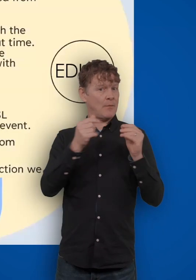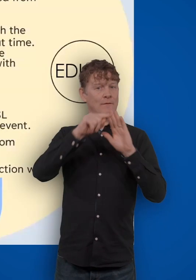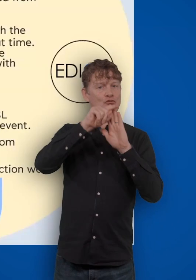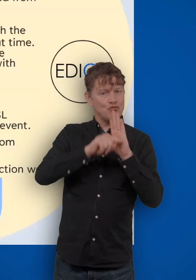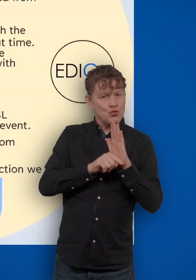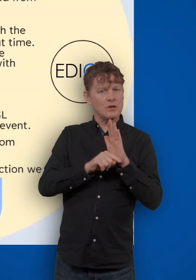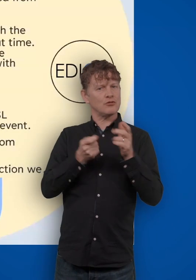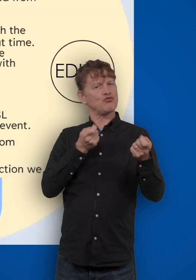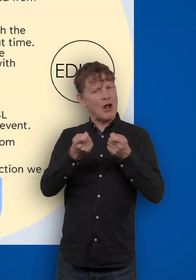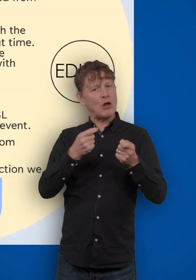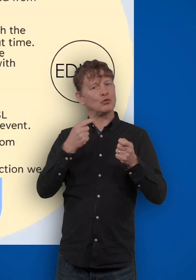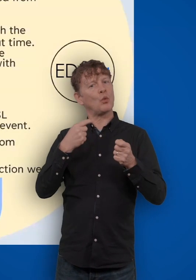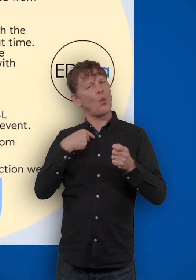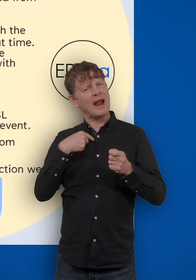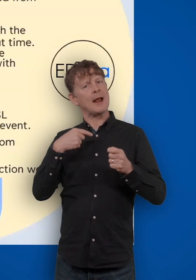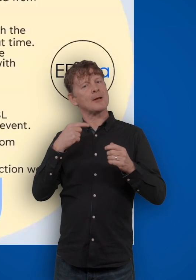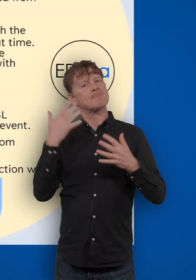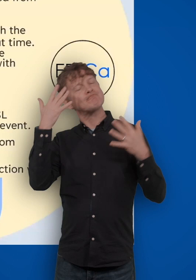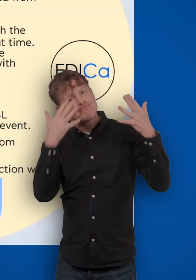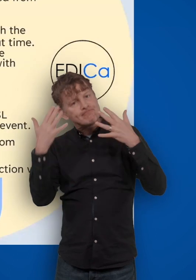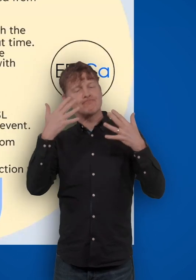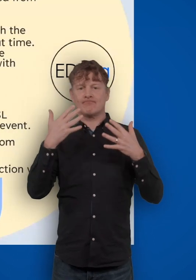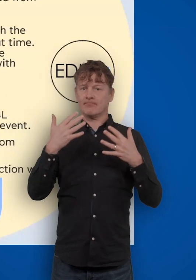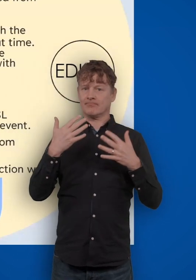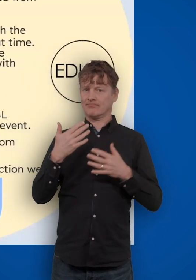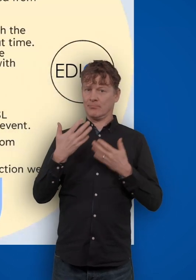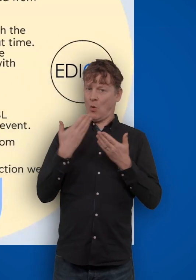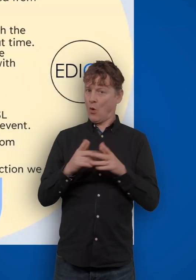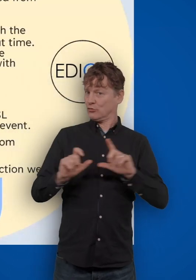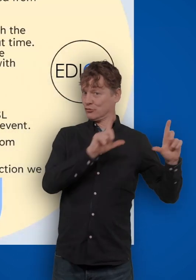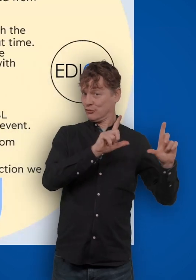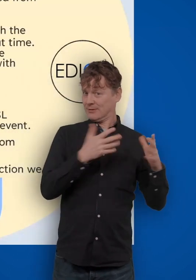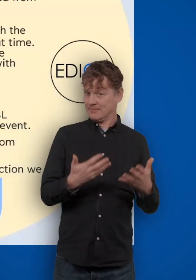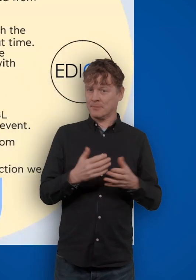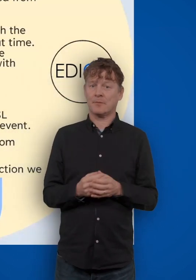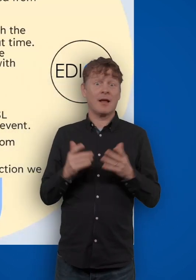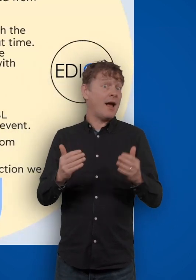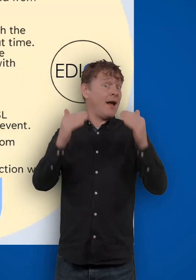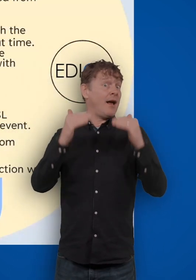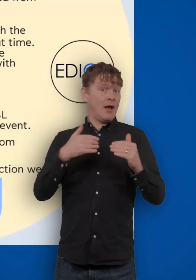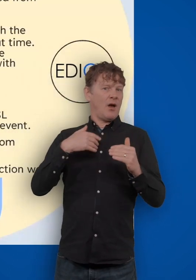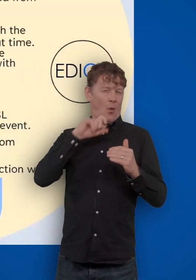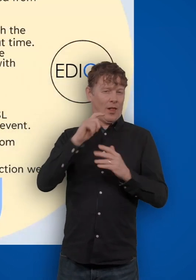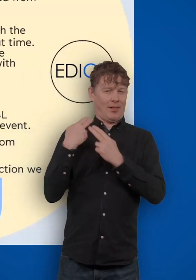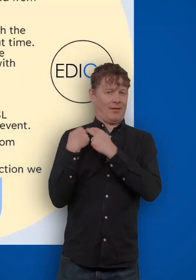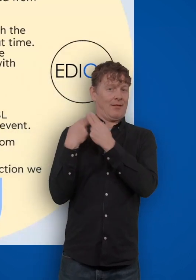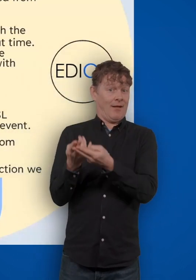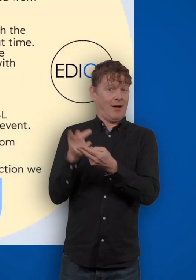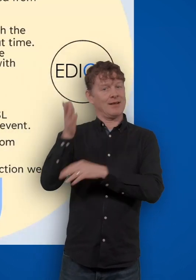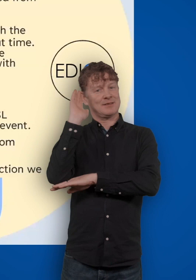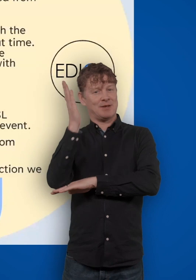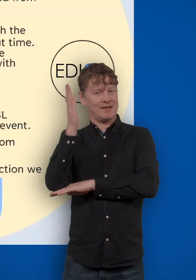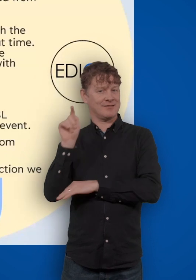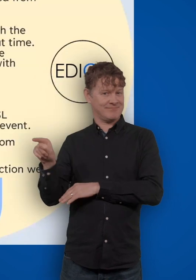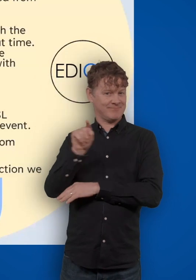be approaching here on the screen. And then I will turn it over to our speakers.